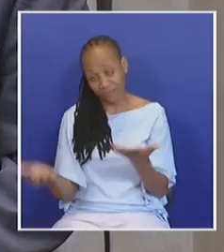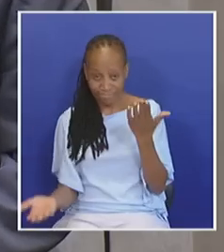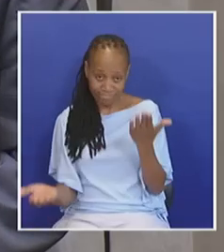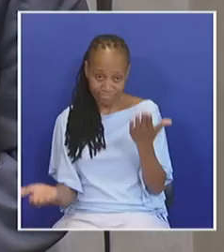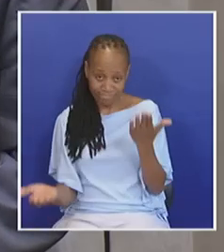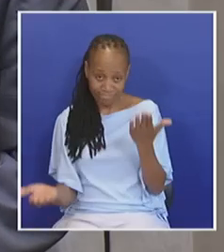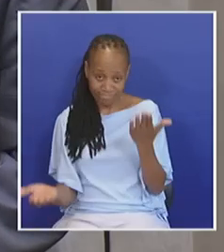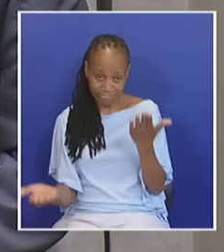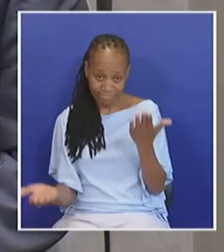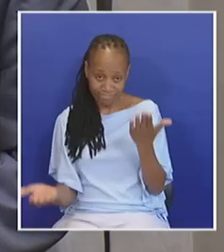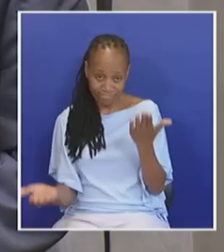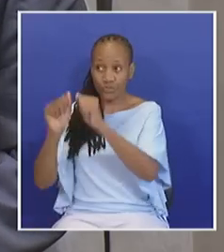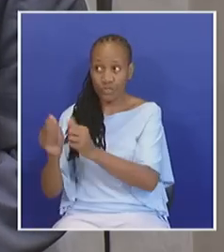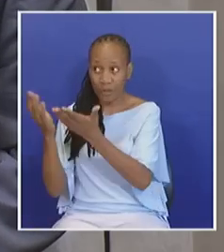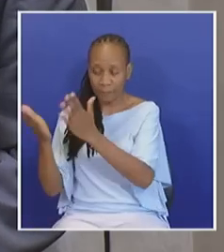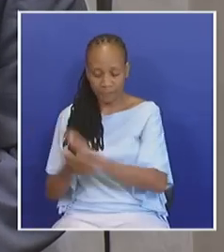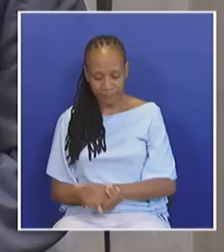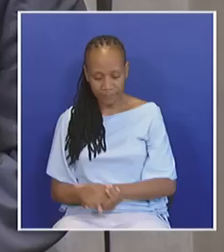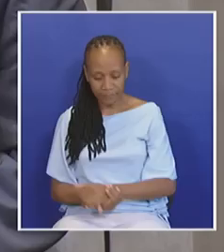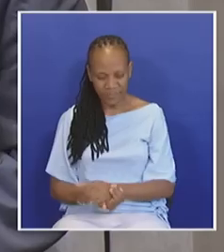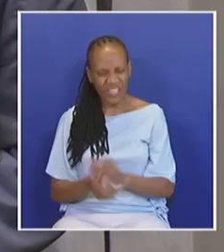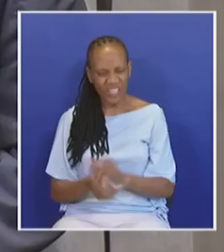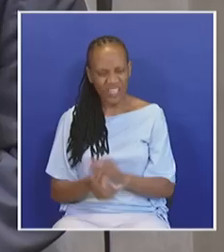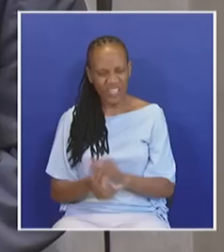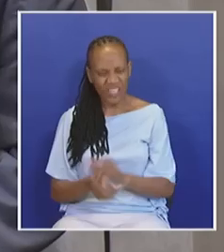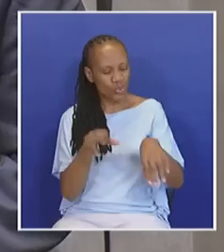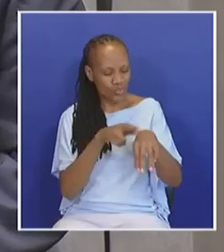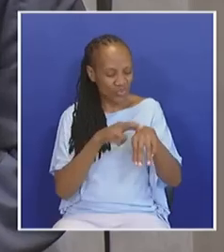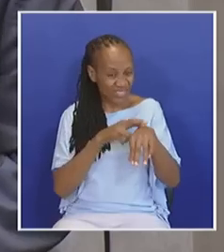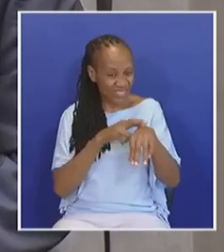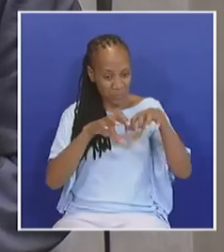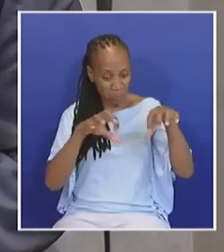ya semorafe ki mohuta wa getlolo